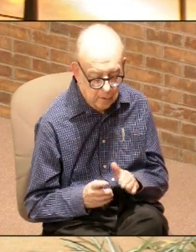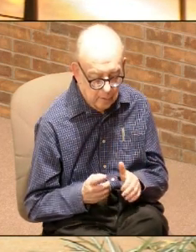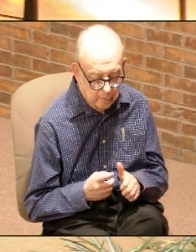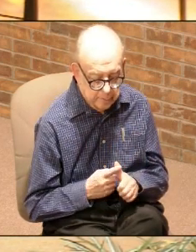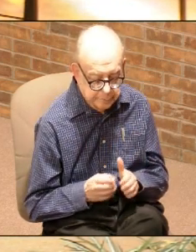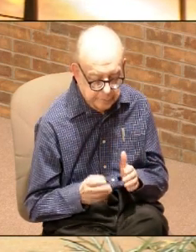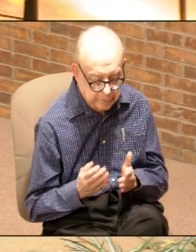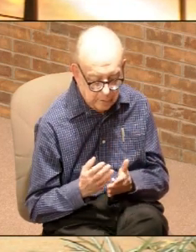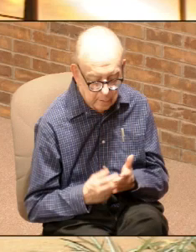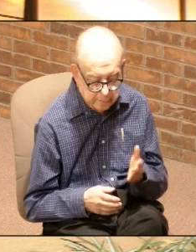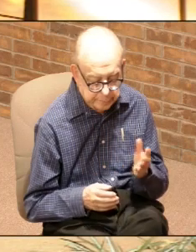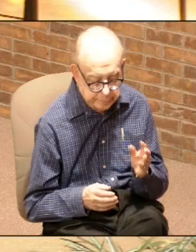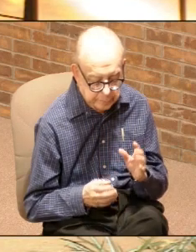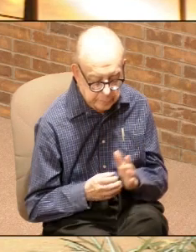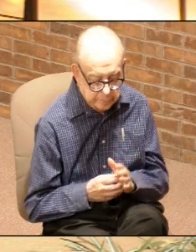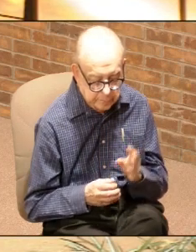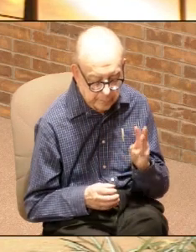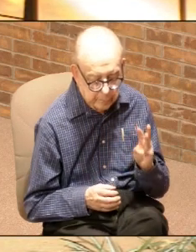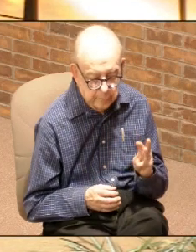chapter 6, it's